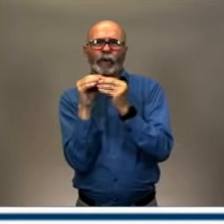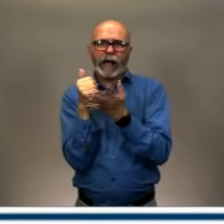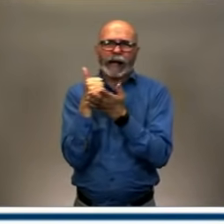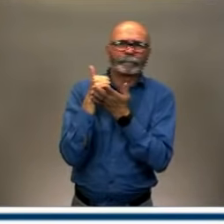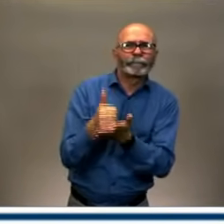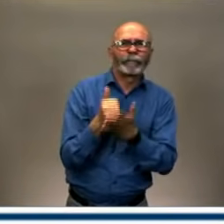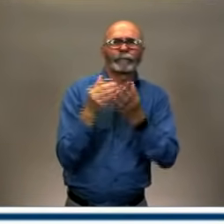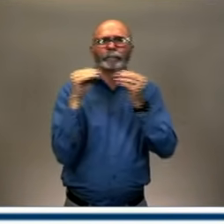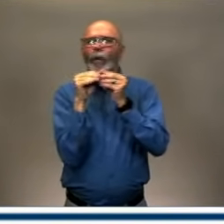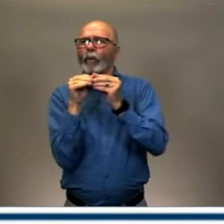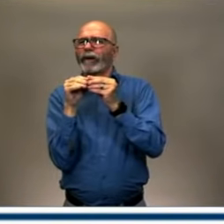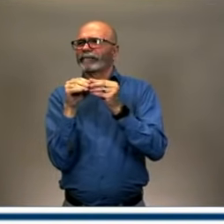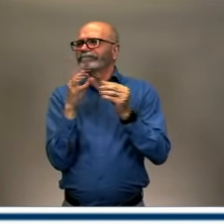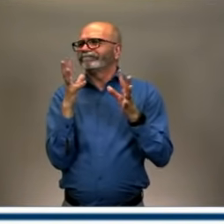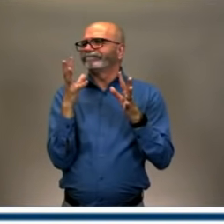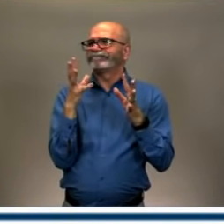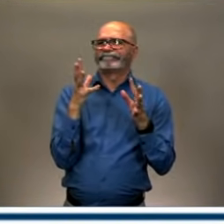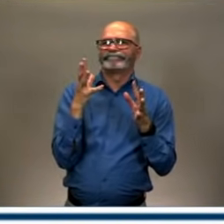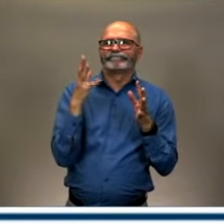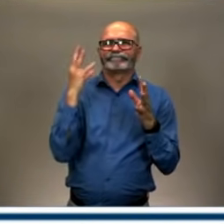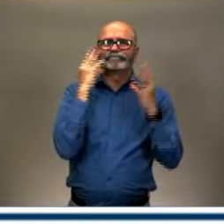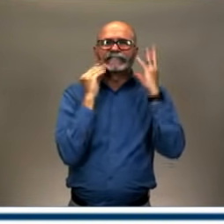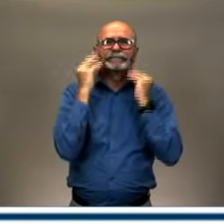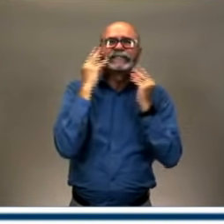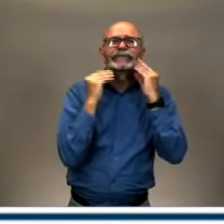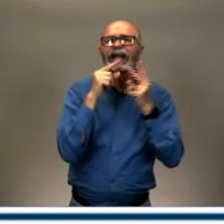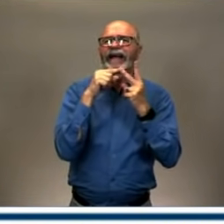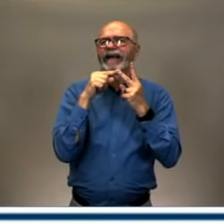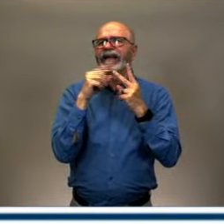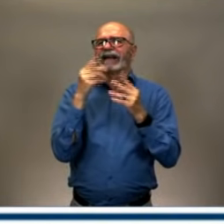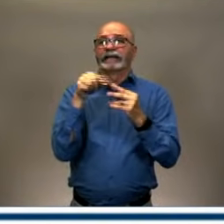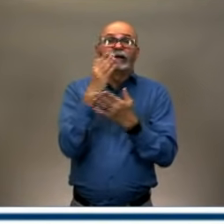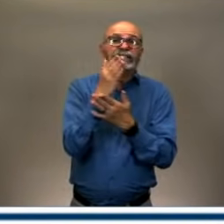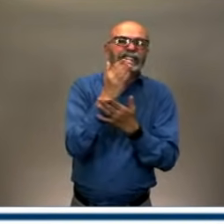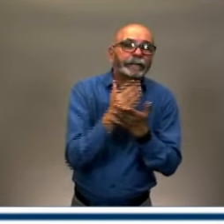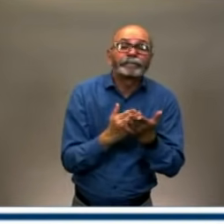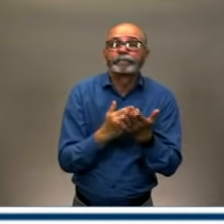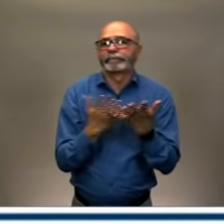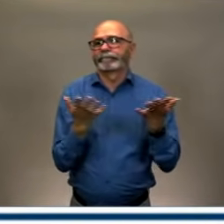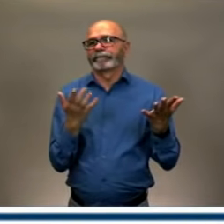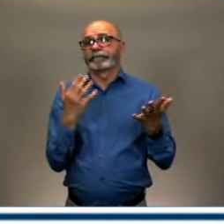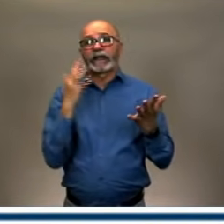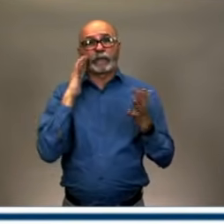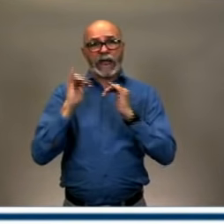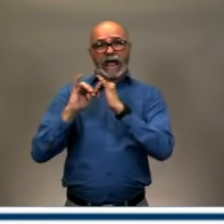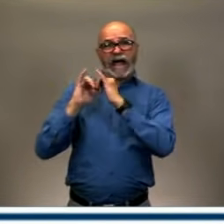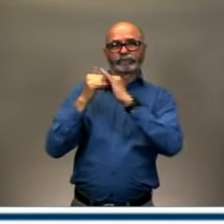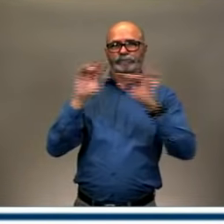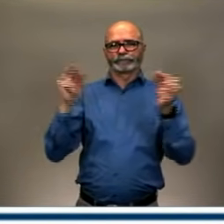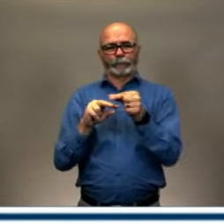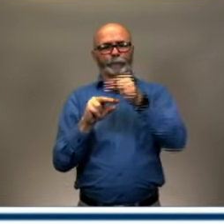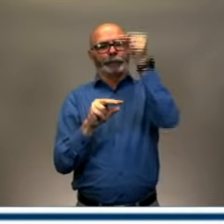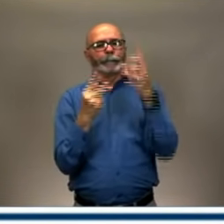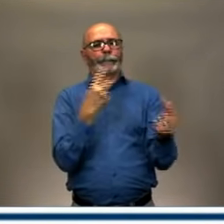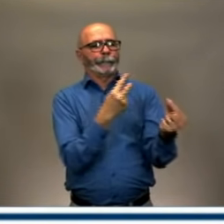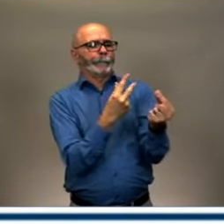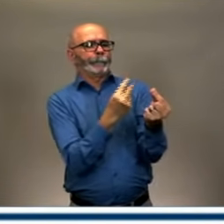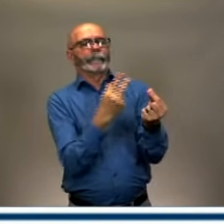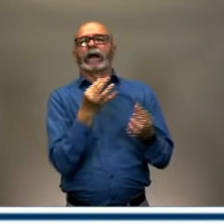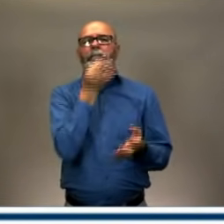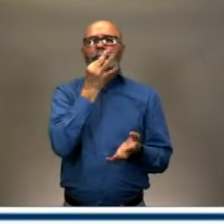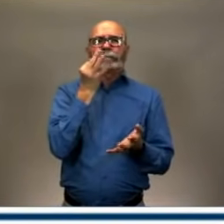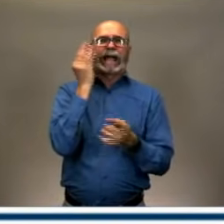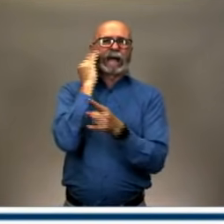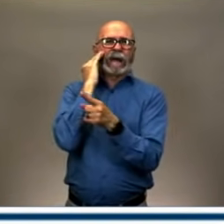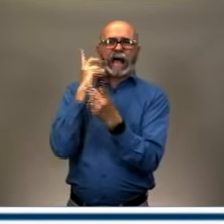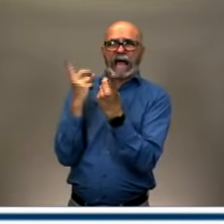healthcare system, even beyond healthcare, who already know how to deliver a needle. It may not be a vaccine needle. There's lots of people